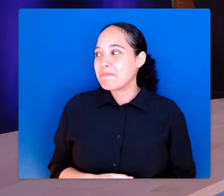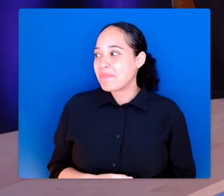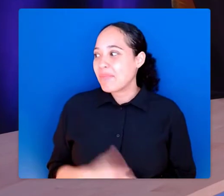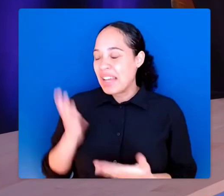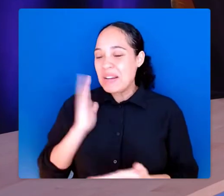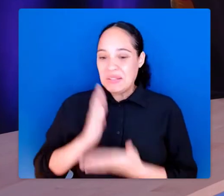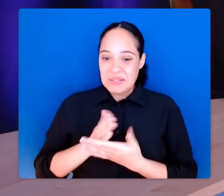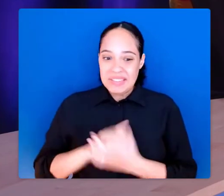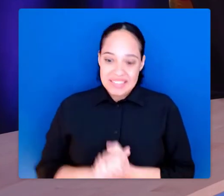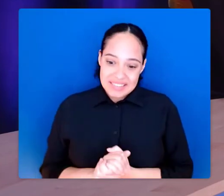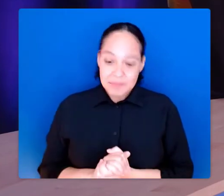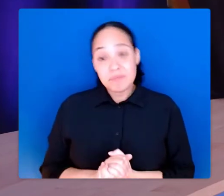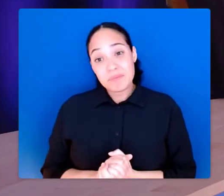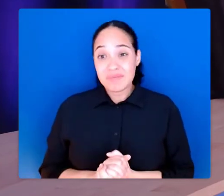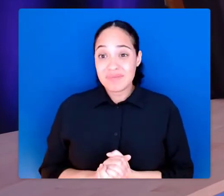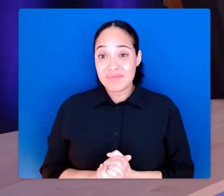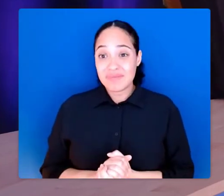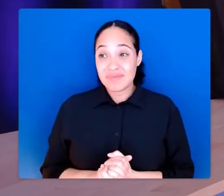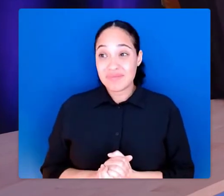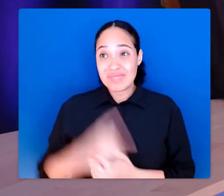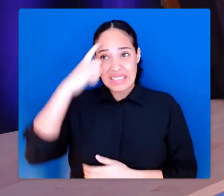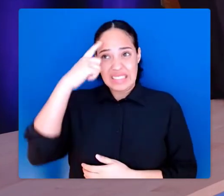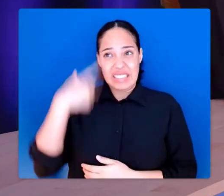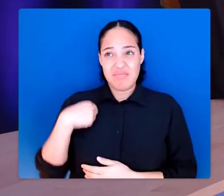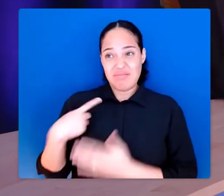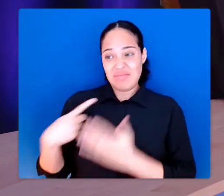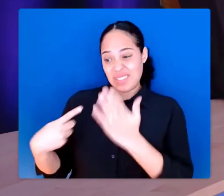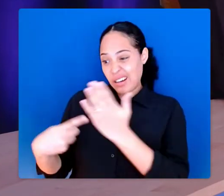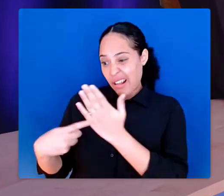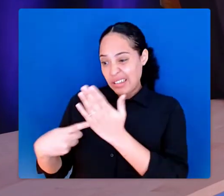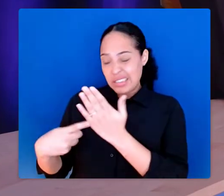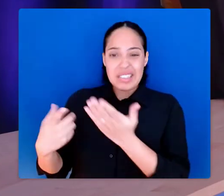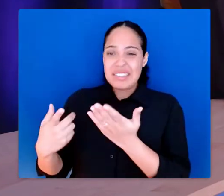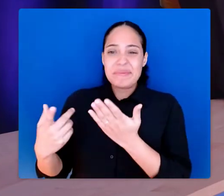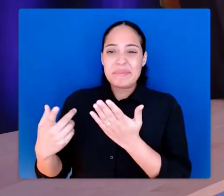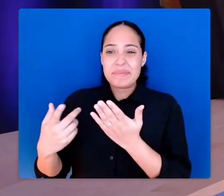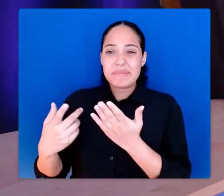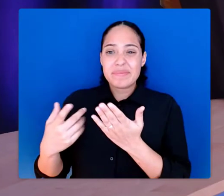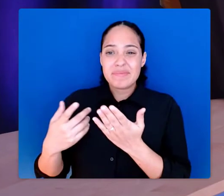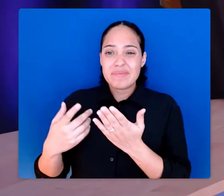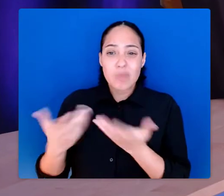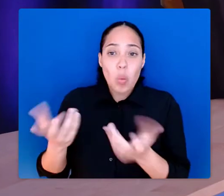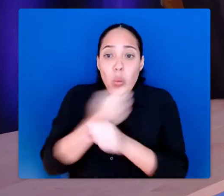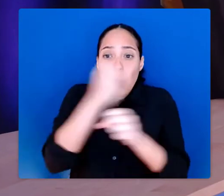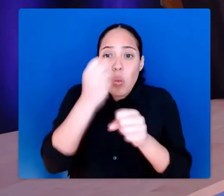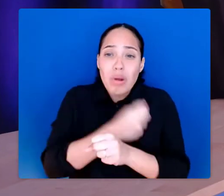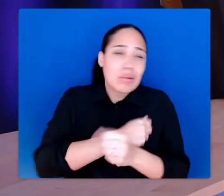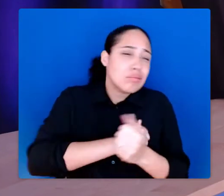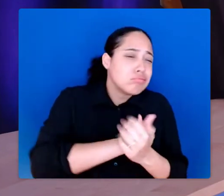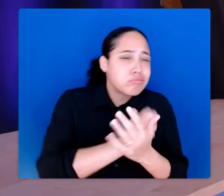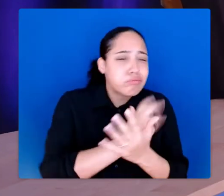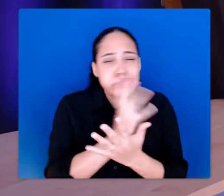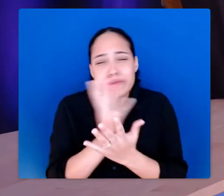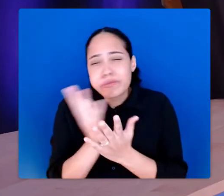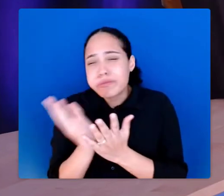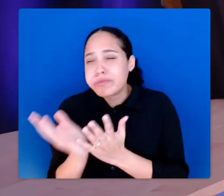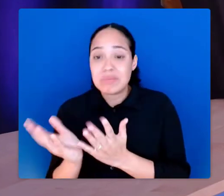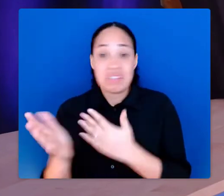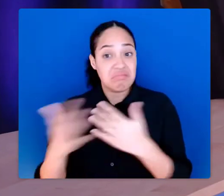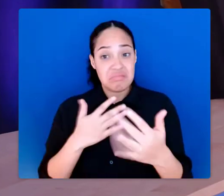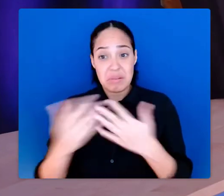which cannot be discerned by humans or by any sort of procedural programming automated systems. And then AI